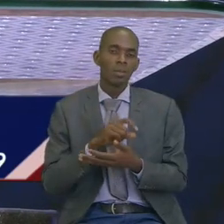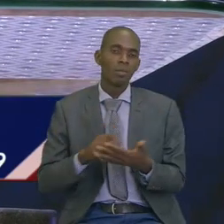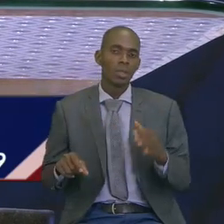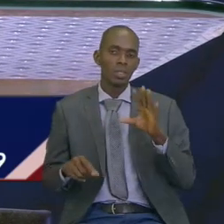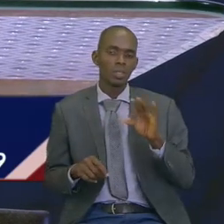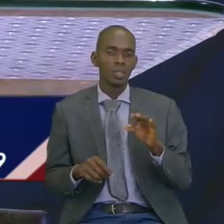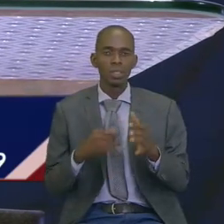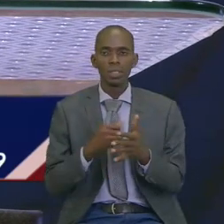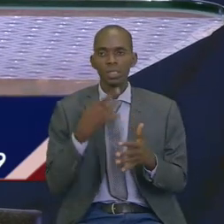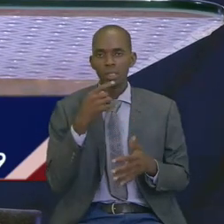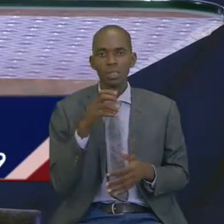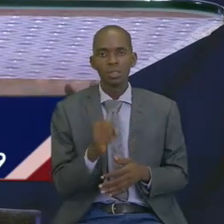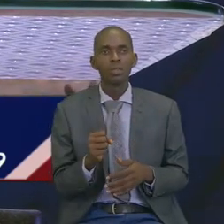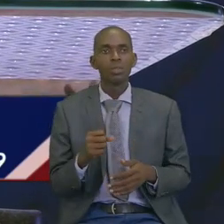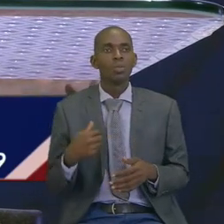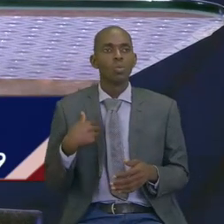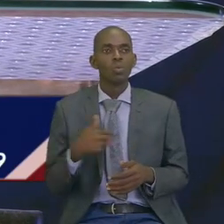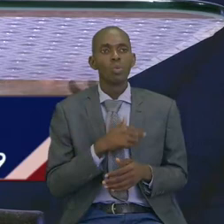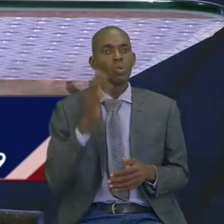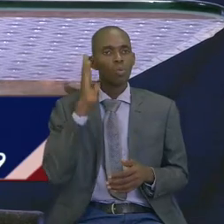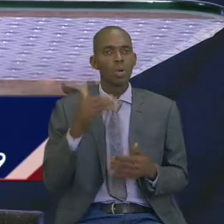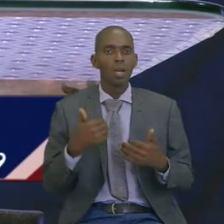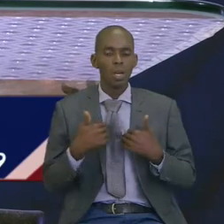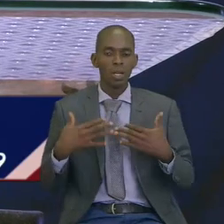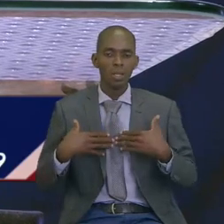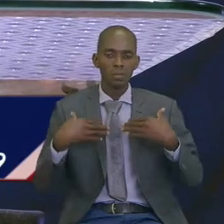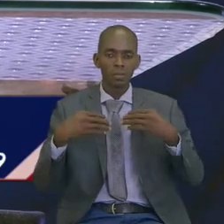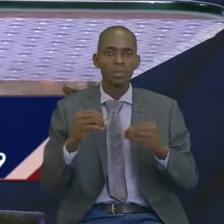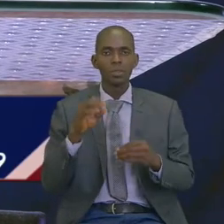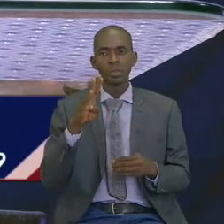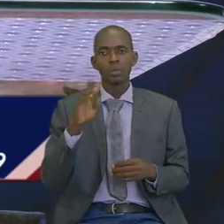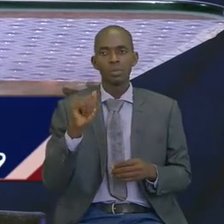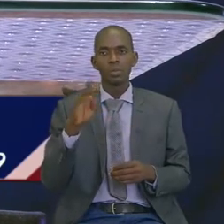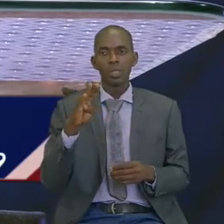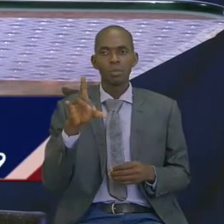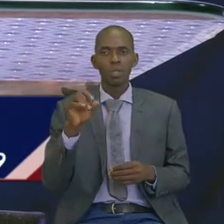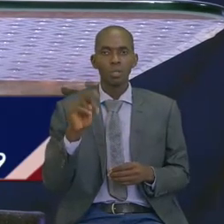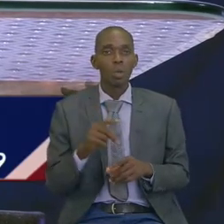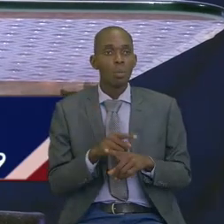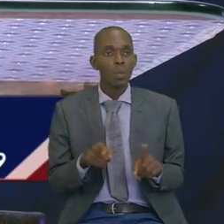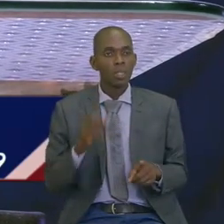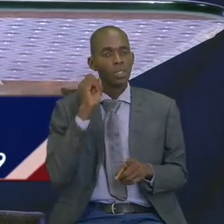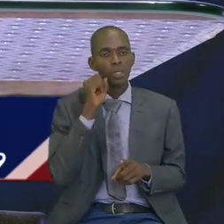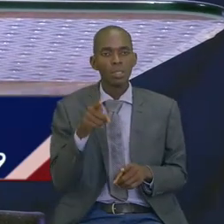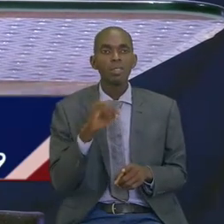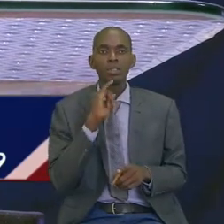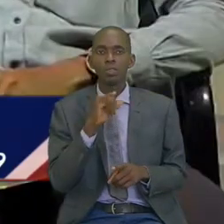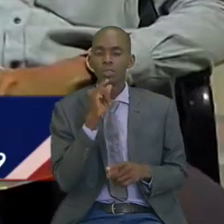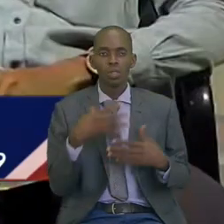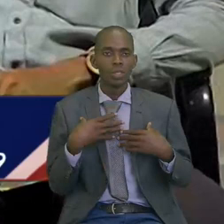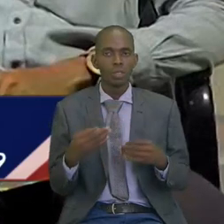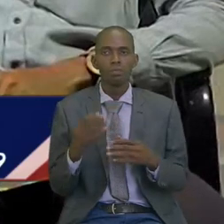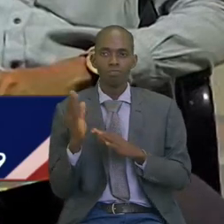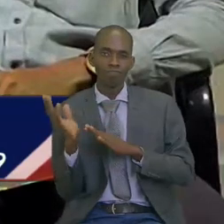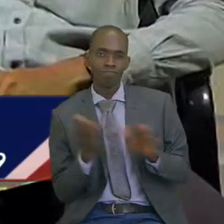9, it says, we would have healed Babylon, but she's not healed. Forsake her